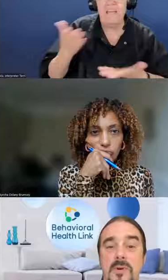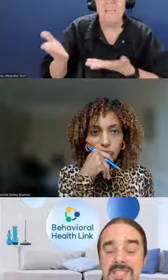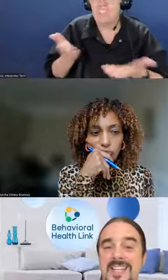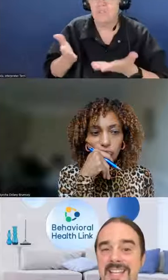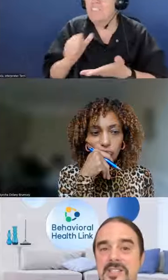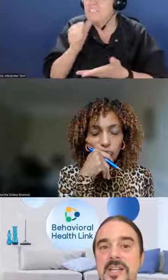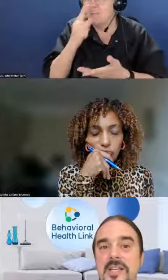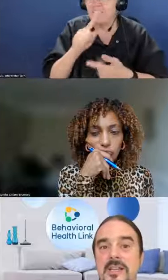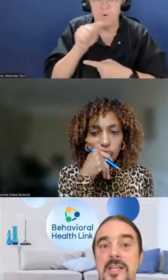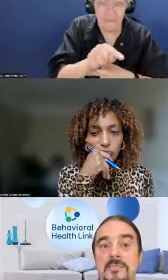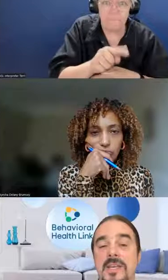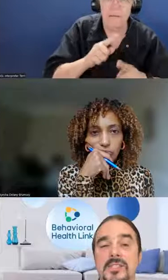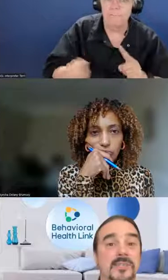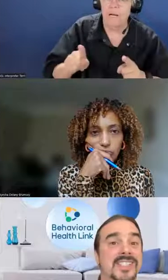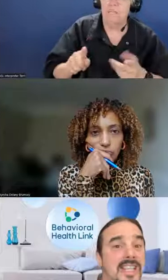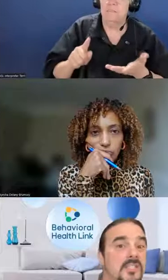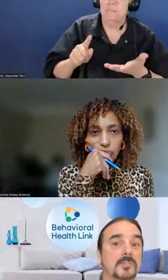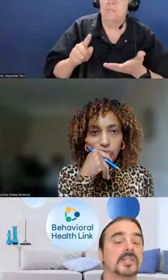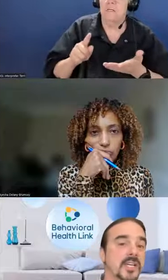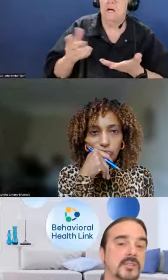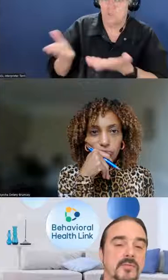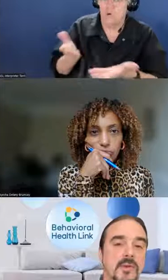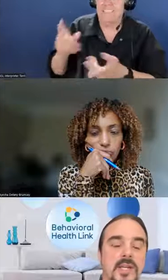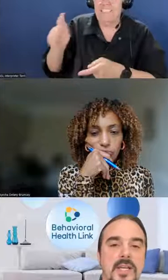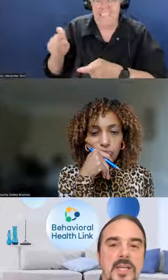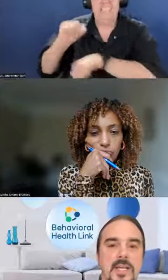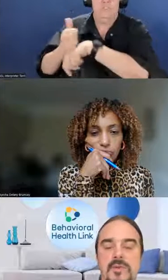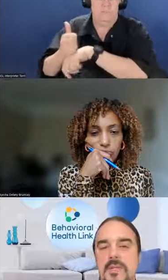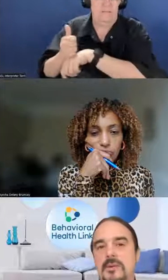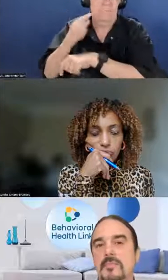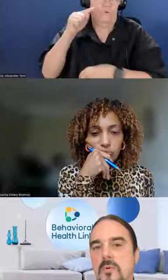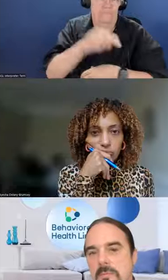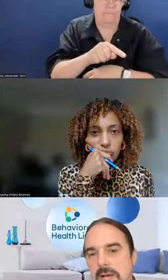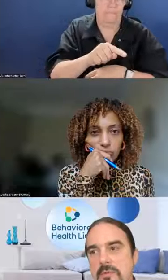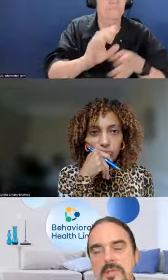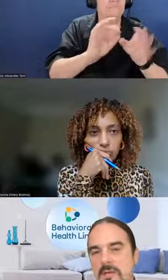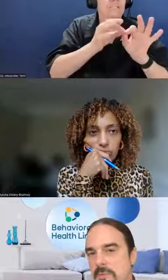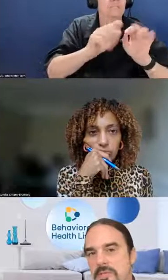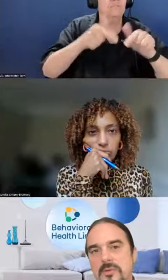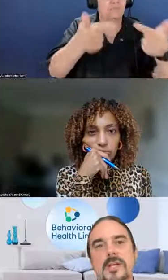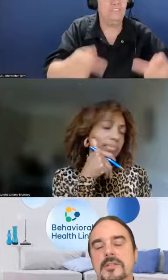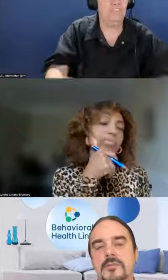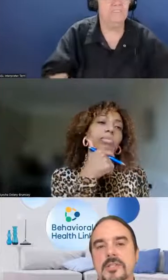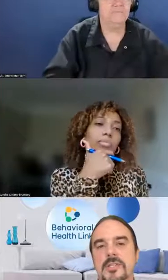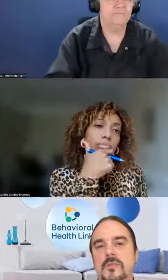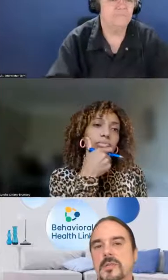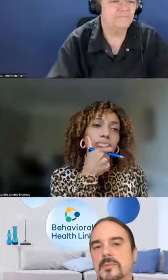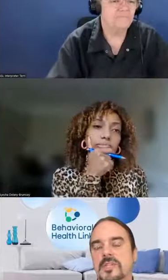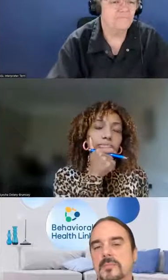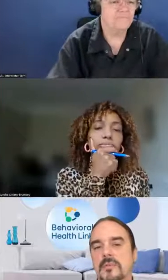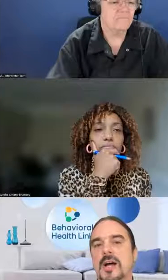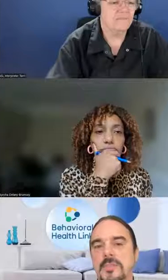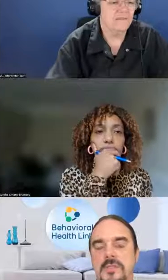designed for, yet a service needs to be designed for. And if we could learn more about what the interpersonal characteristics were